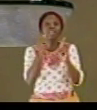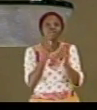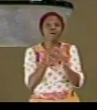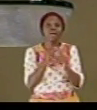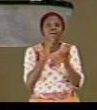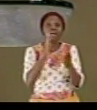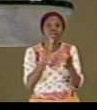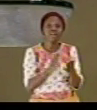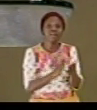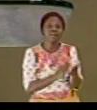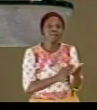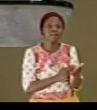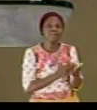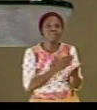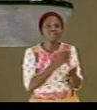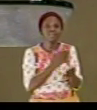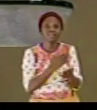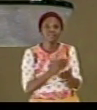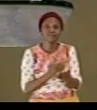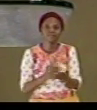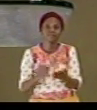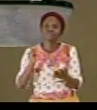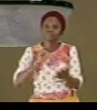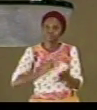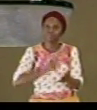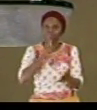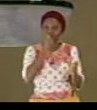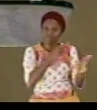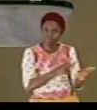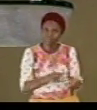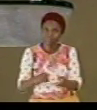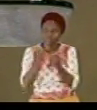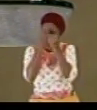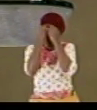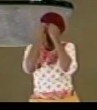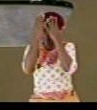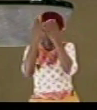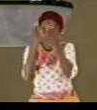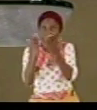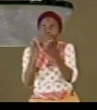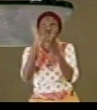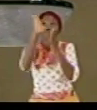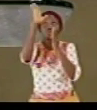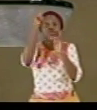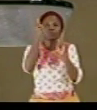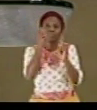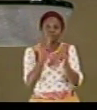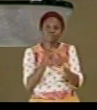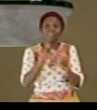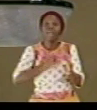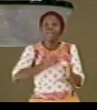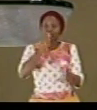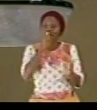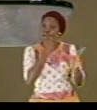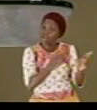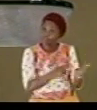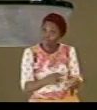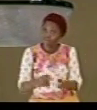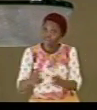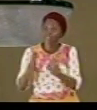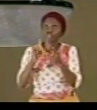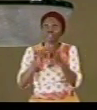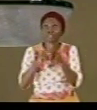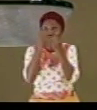thy word. I am ready to obey thy word. Lord, I